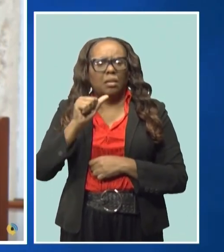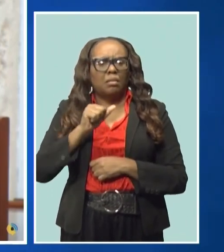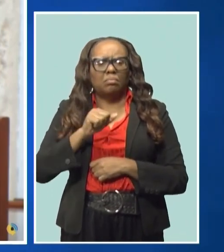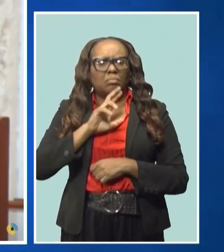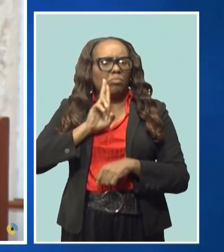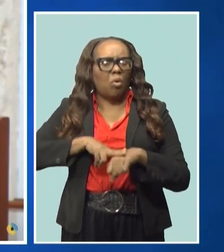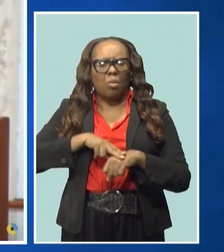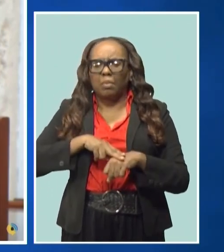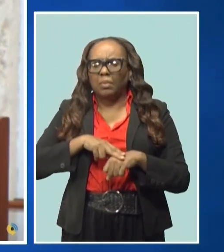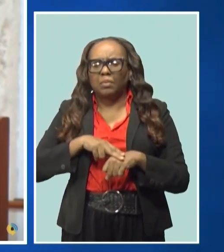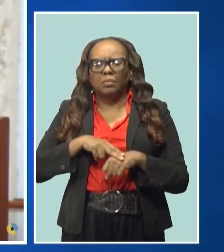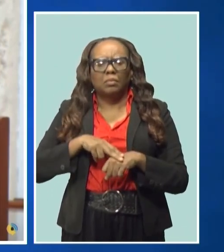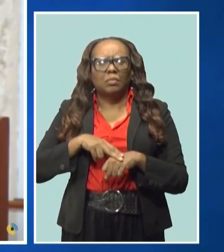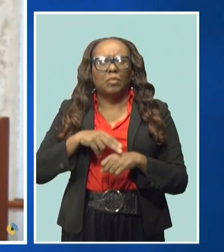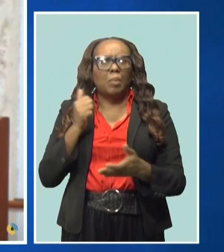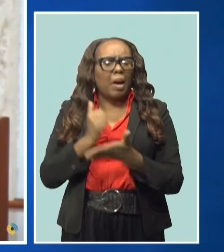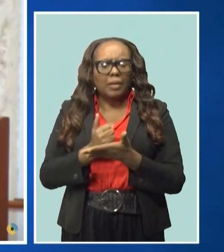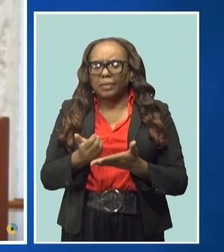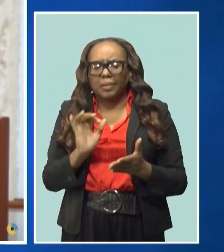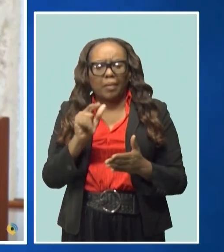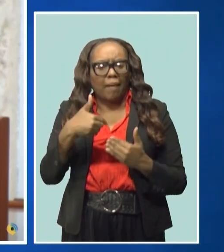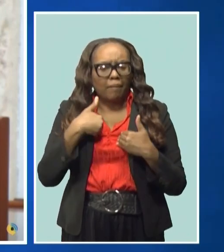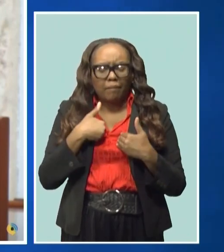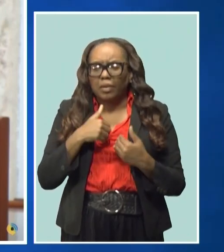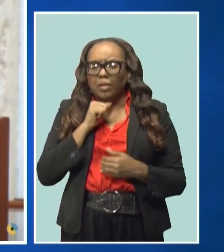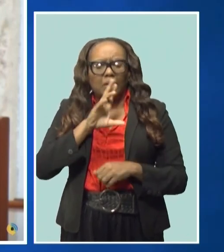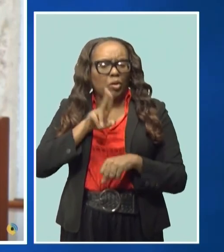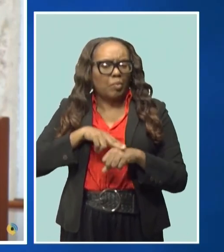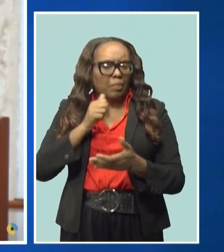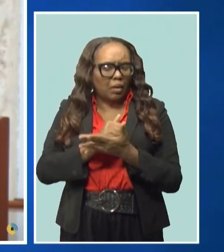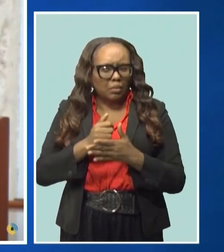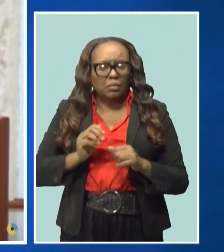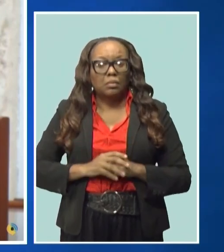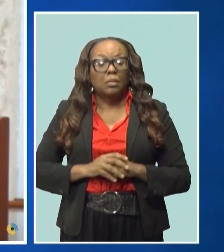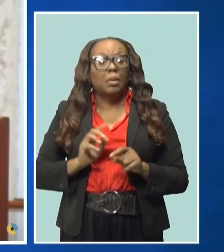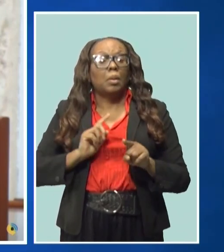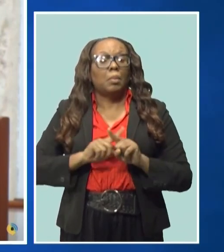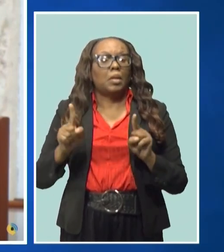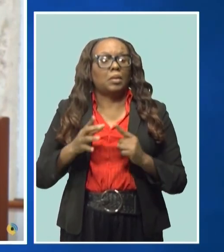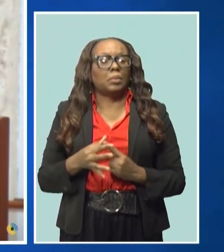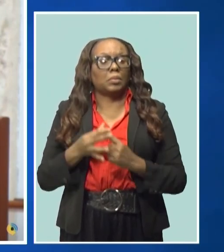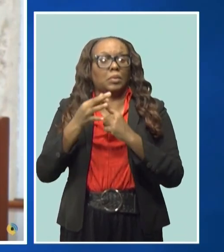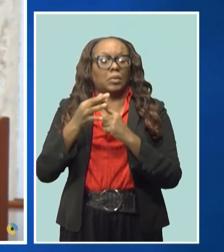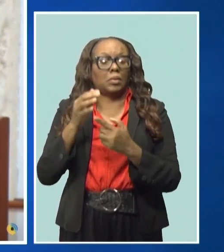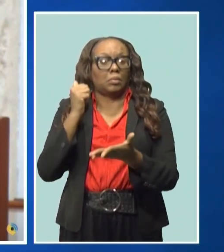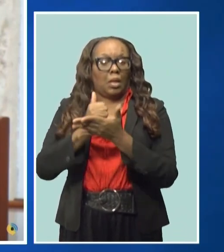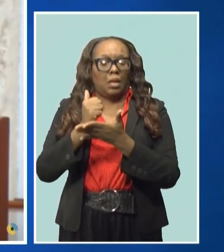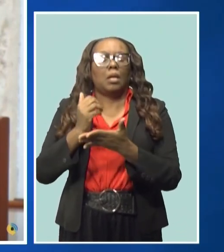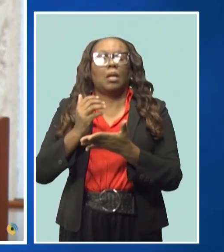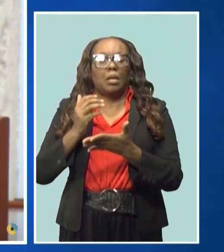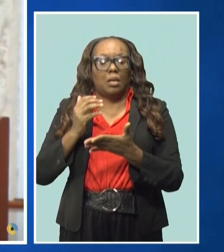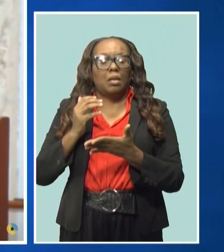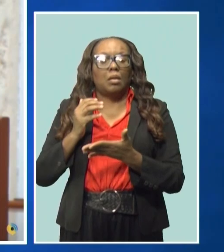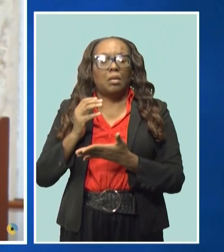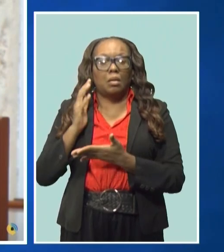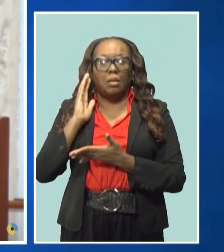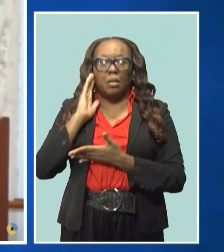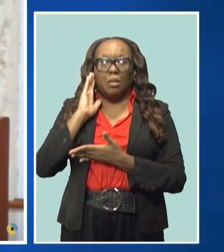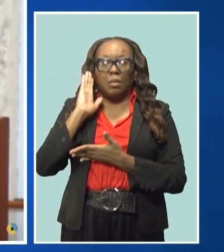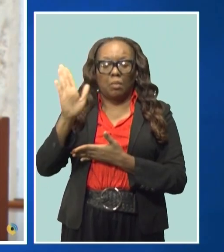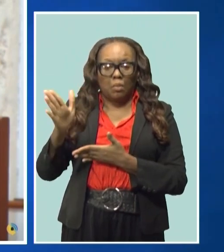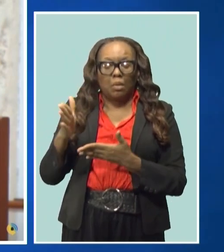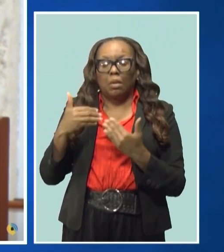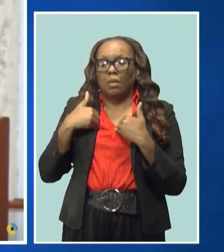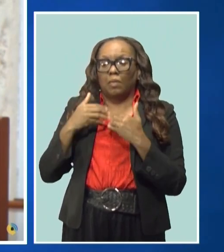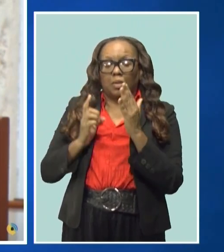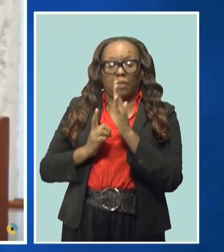commercial retail bank on Broad Street, but that effectively marries the principles of both development